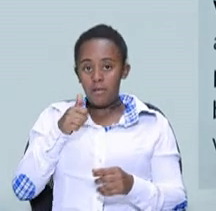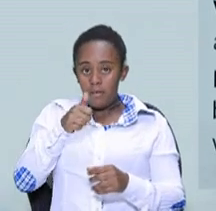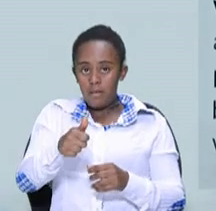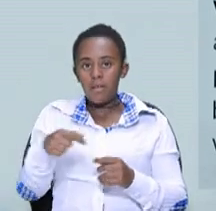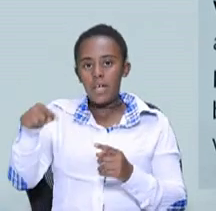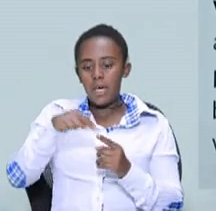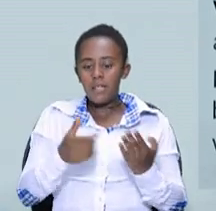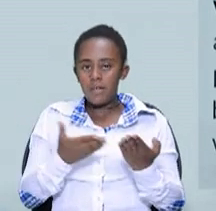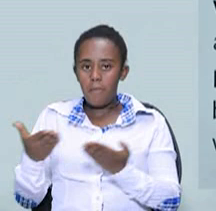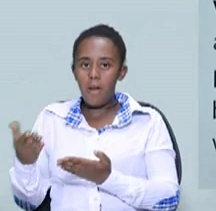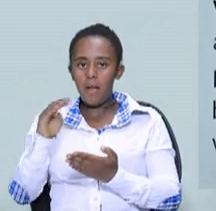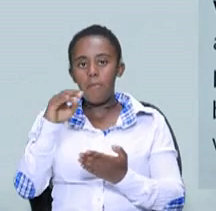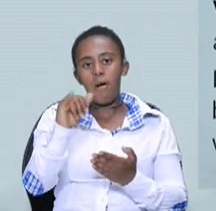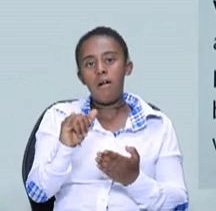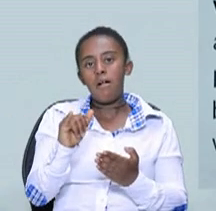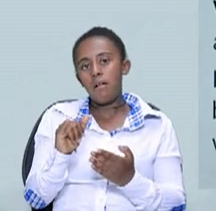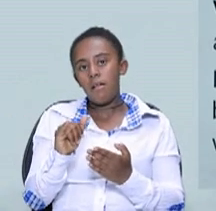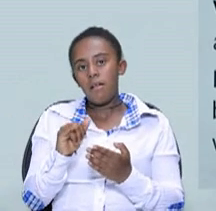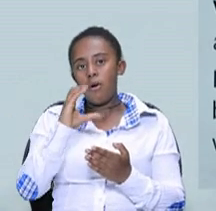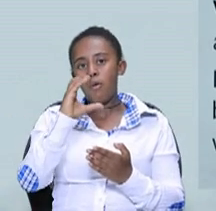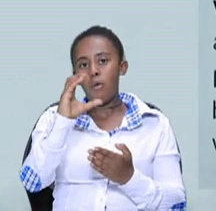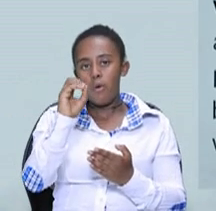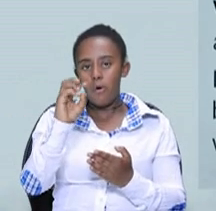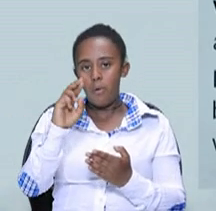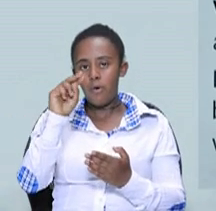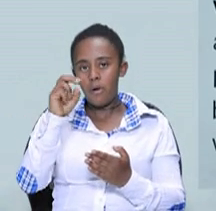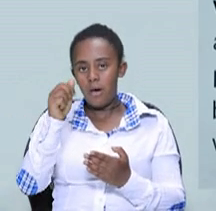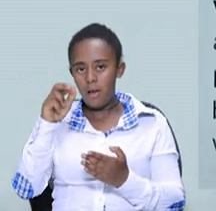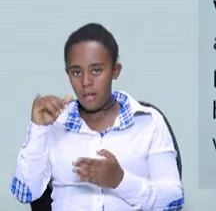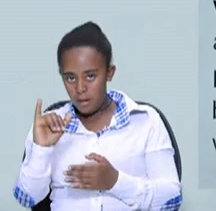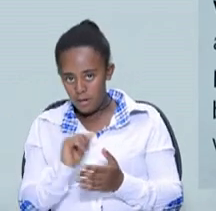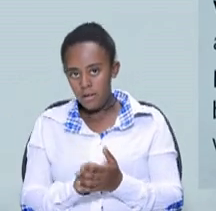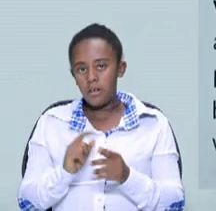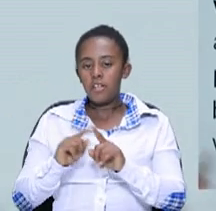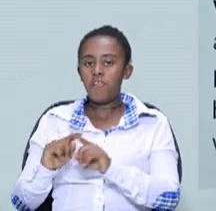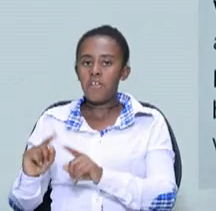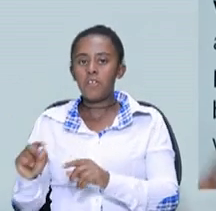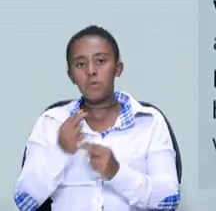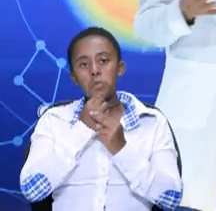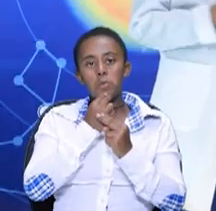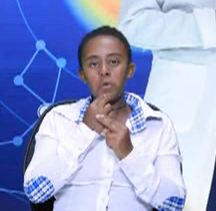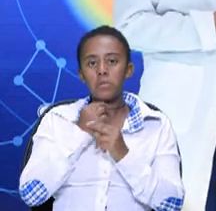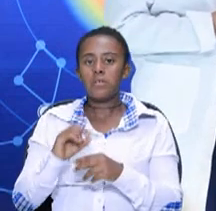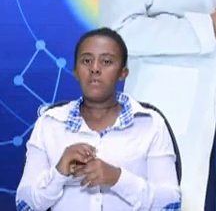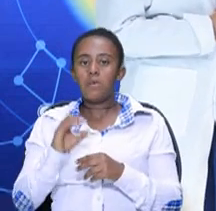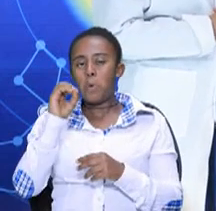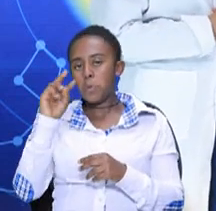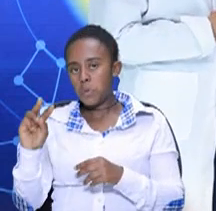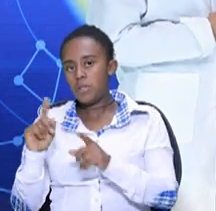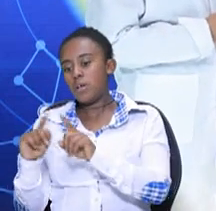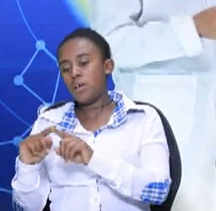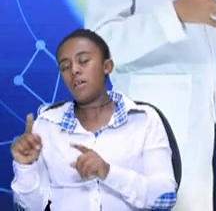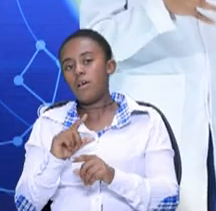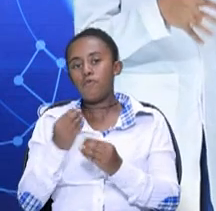is supplied by coronary artery, different nutrients like oxygen and dissolved